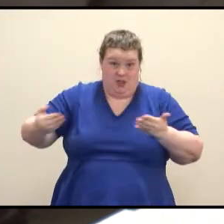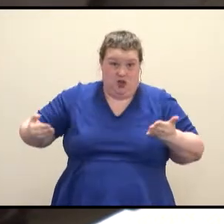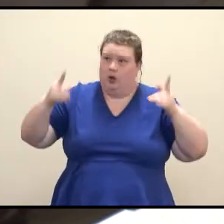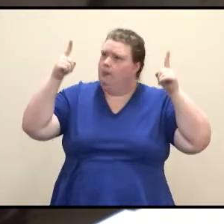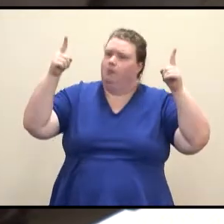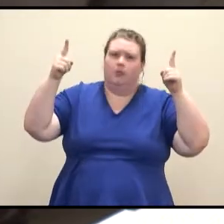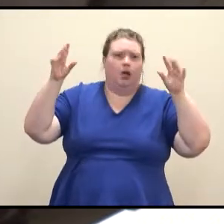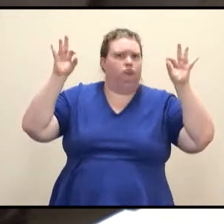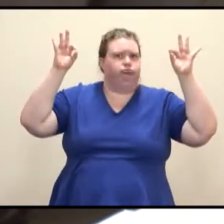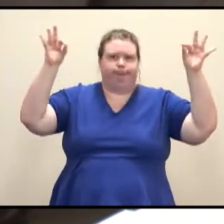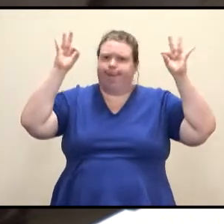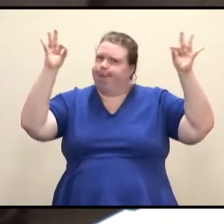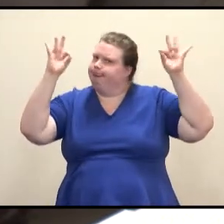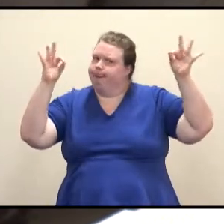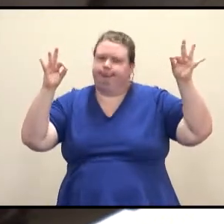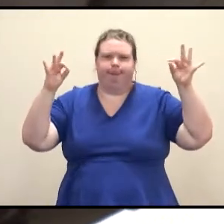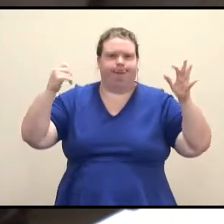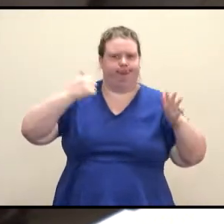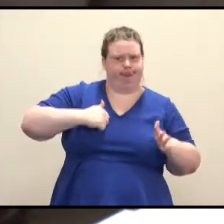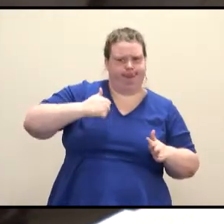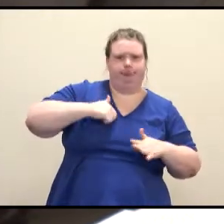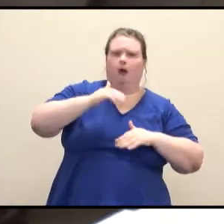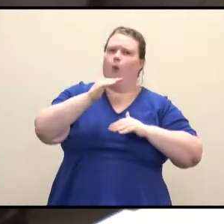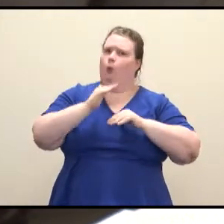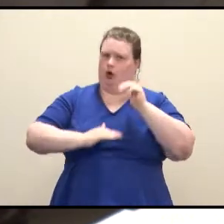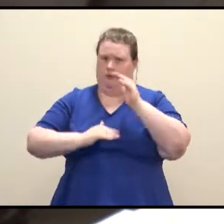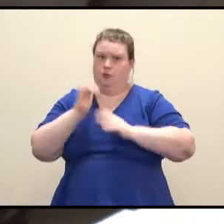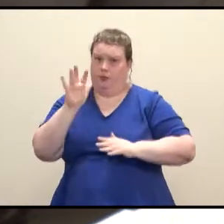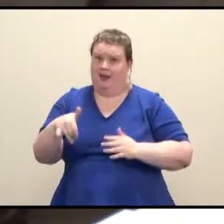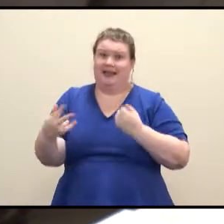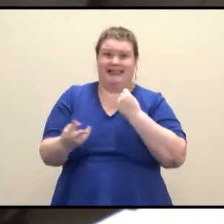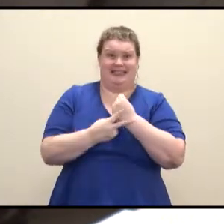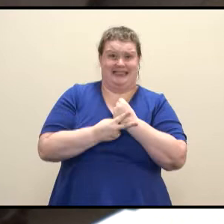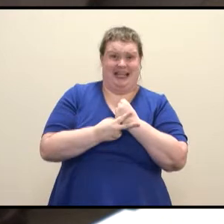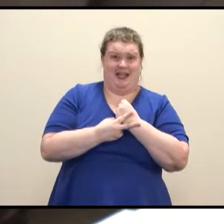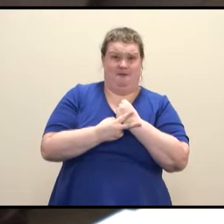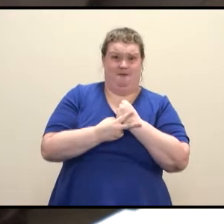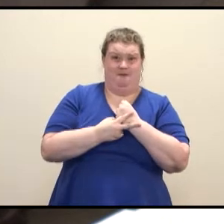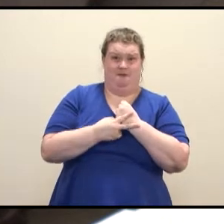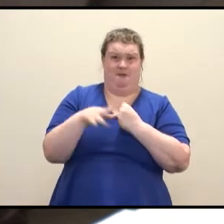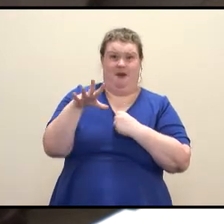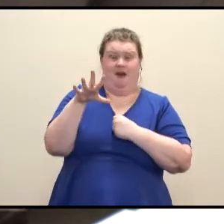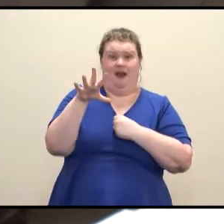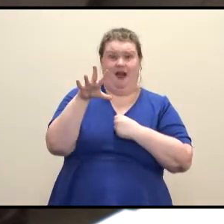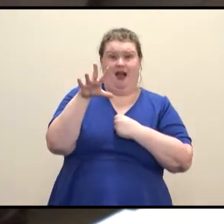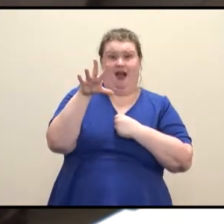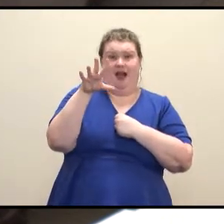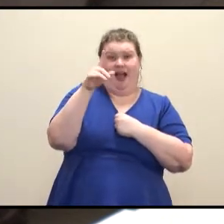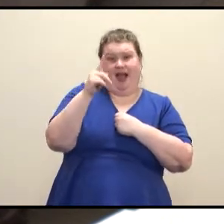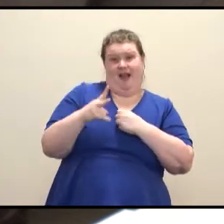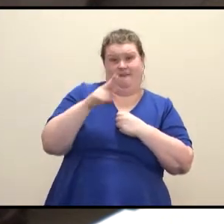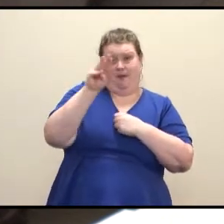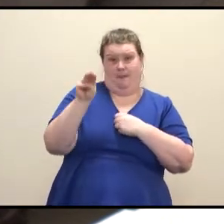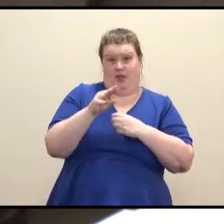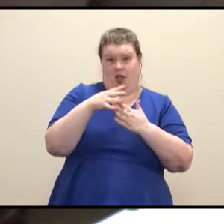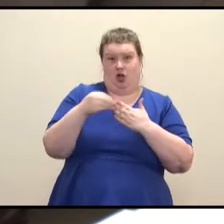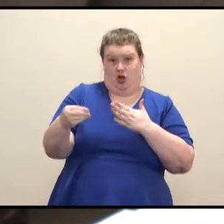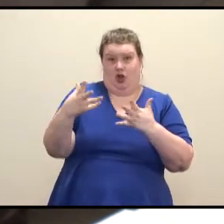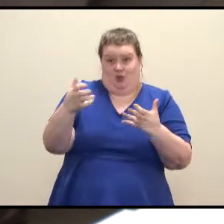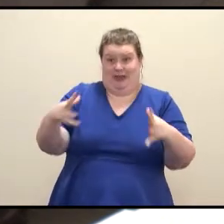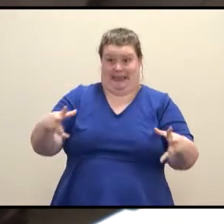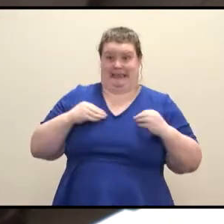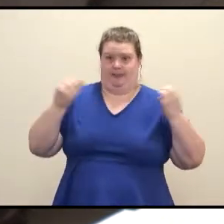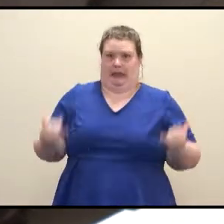It's one we've used in the district before, and we're comfortable with it. But it does save us about $500,000. So we want to go ahead and accept that alternate